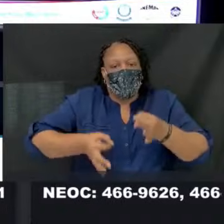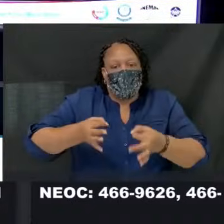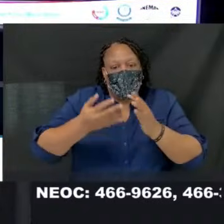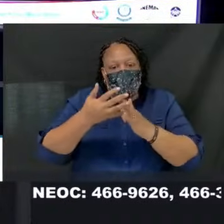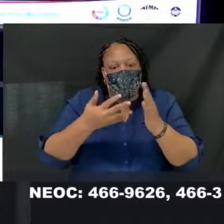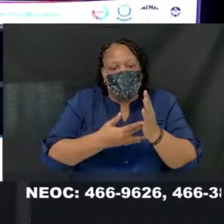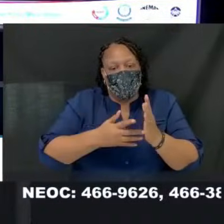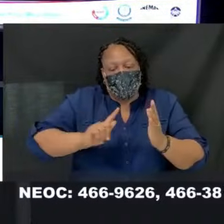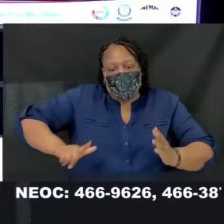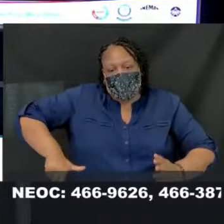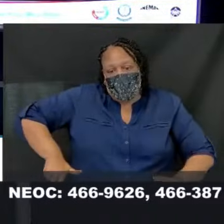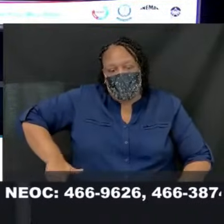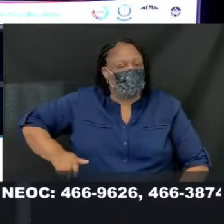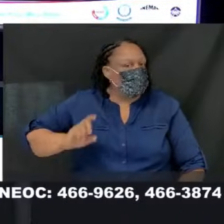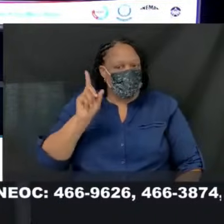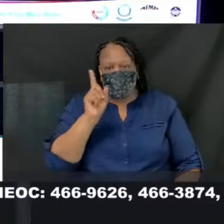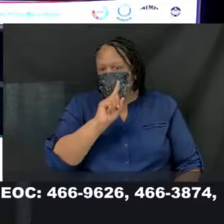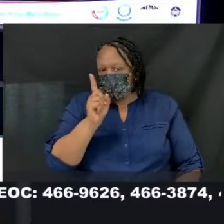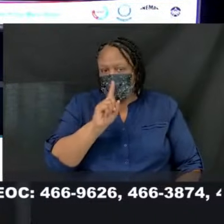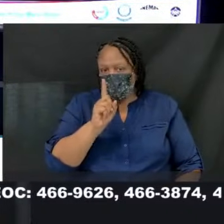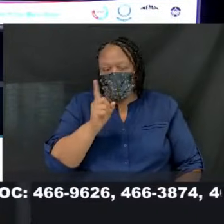The regulation is clear, and